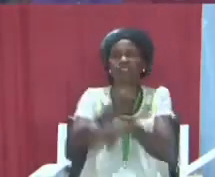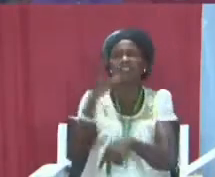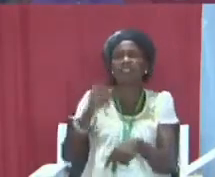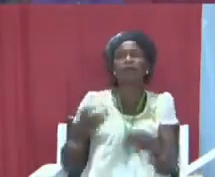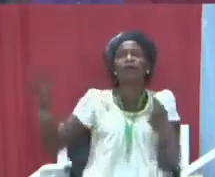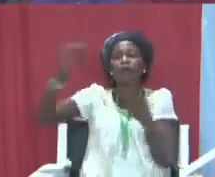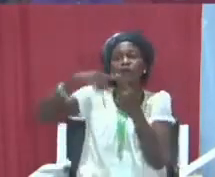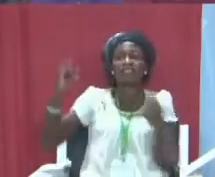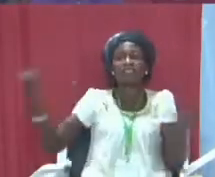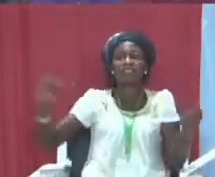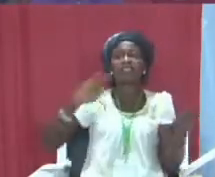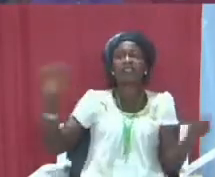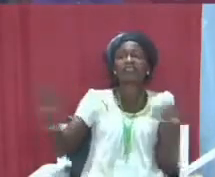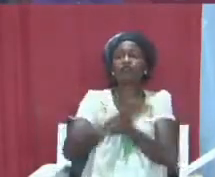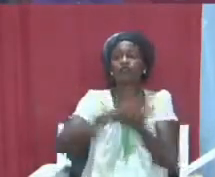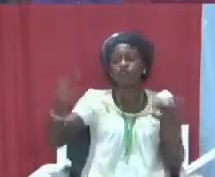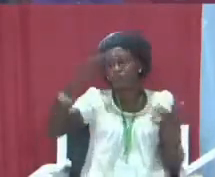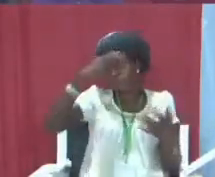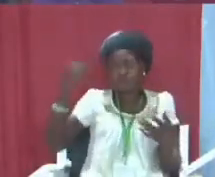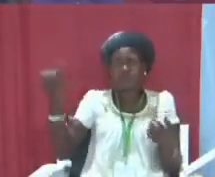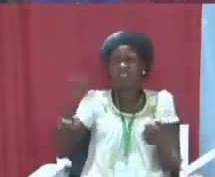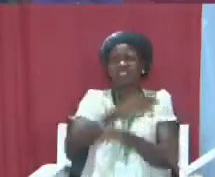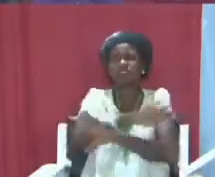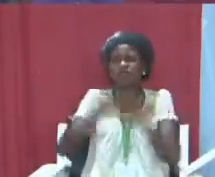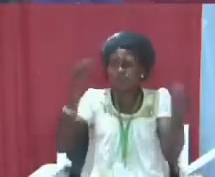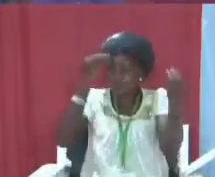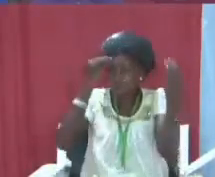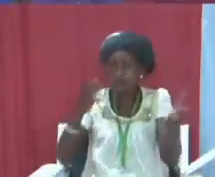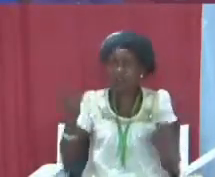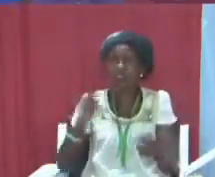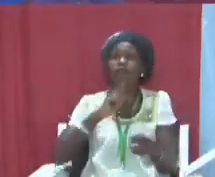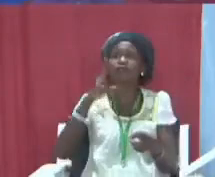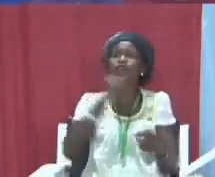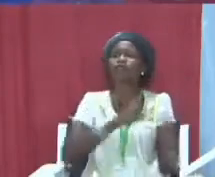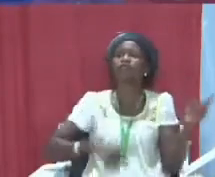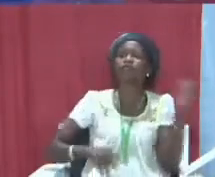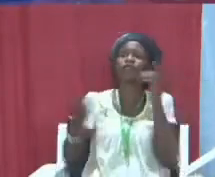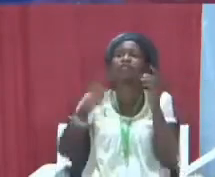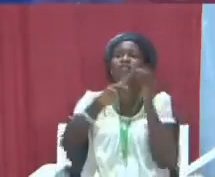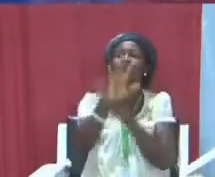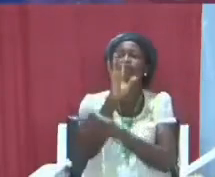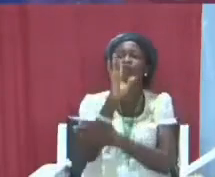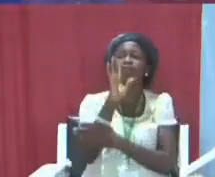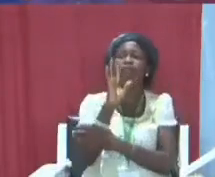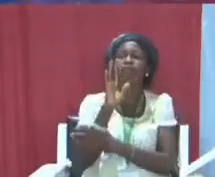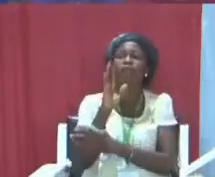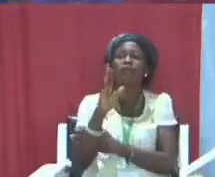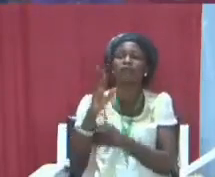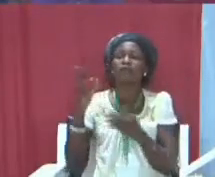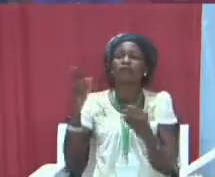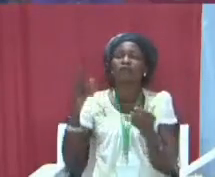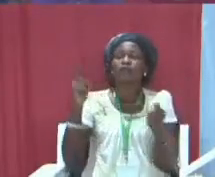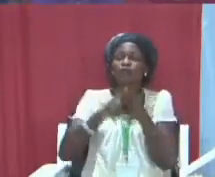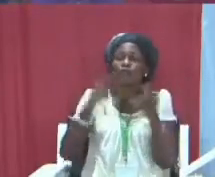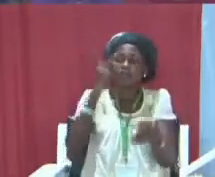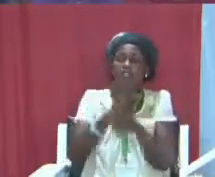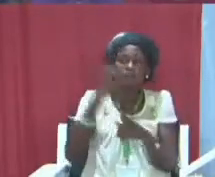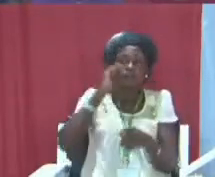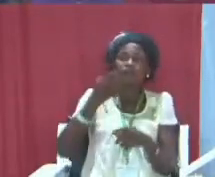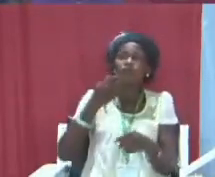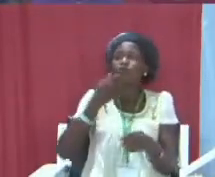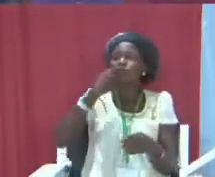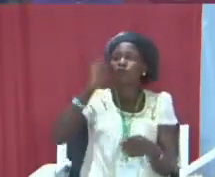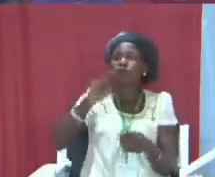until they are destroyed, because they did not obey the voice of the Lord your God, their God, to keep his commandments